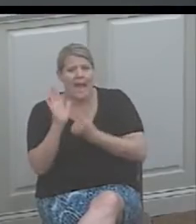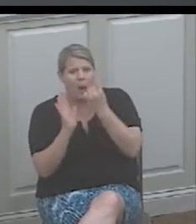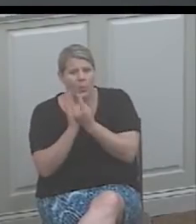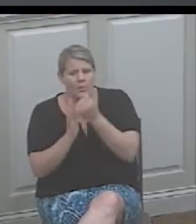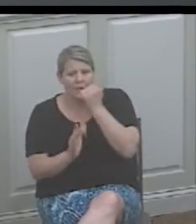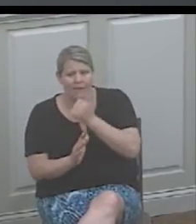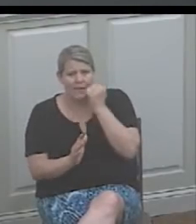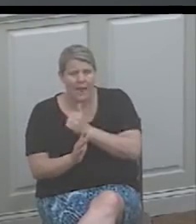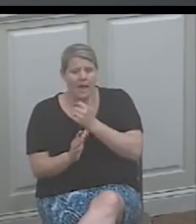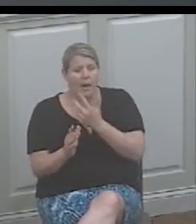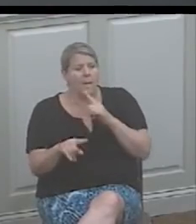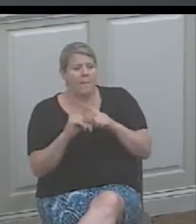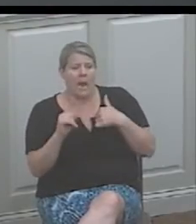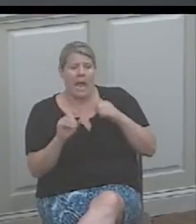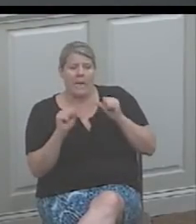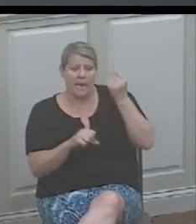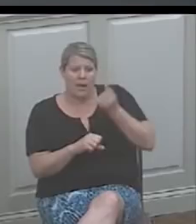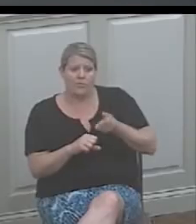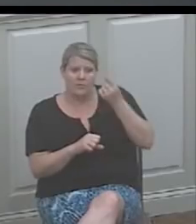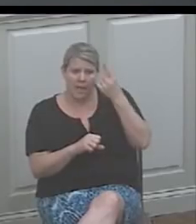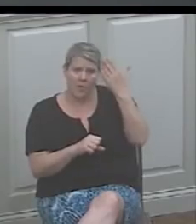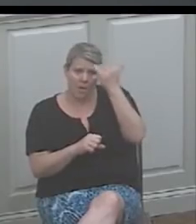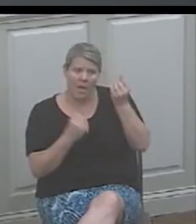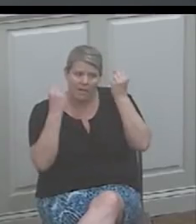but I can understand why a lot of them leave.